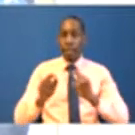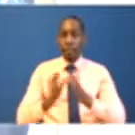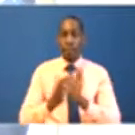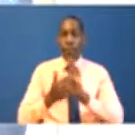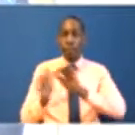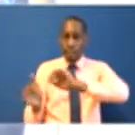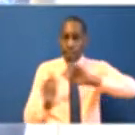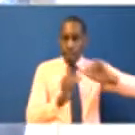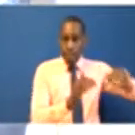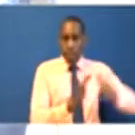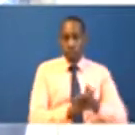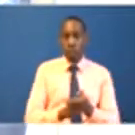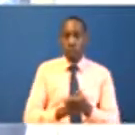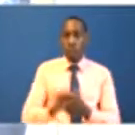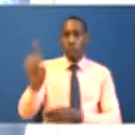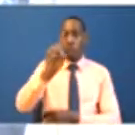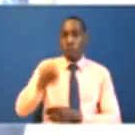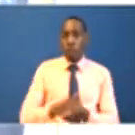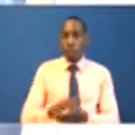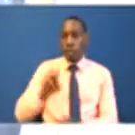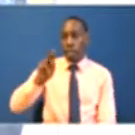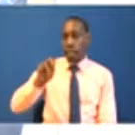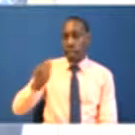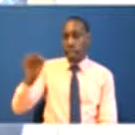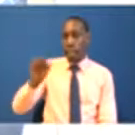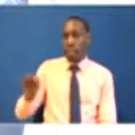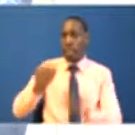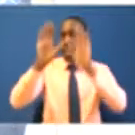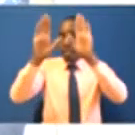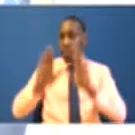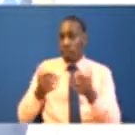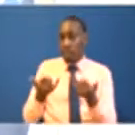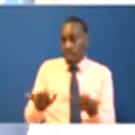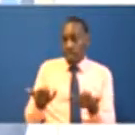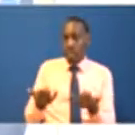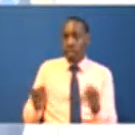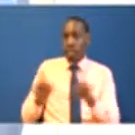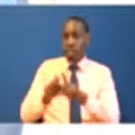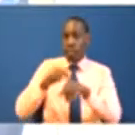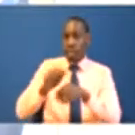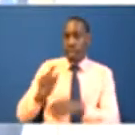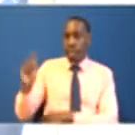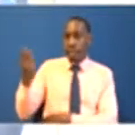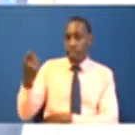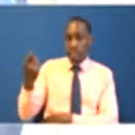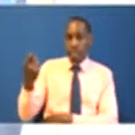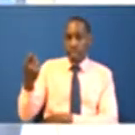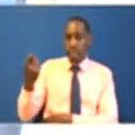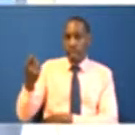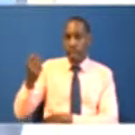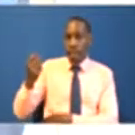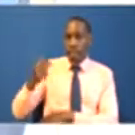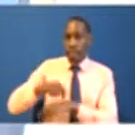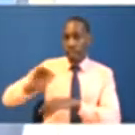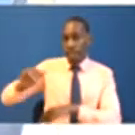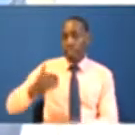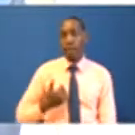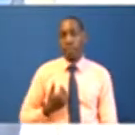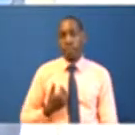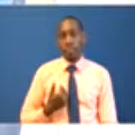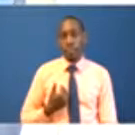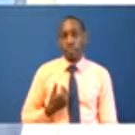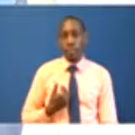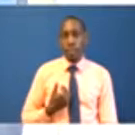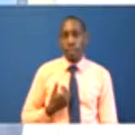aside was it necessary given the time that uh this presidency had left he had